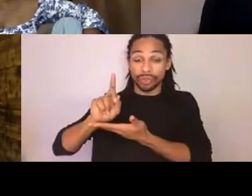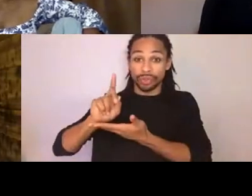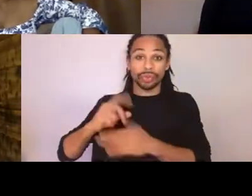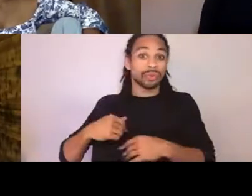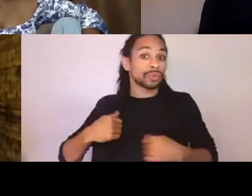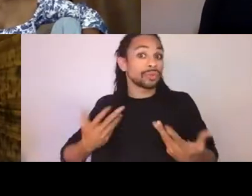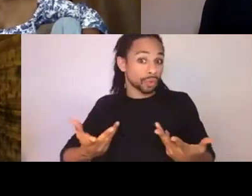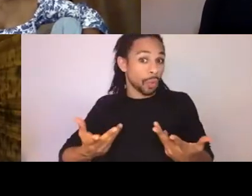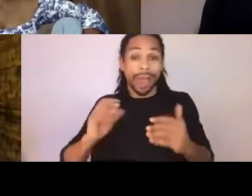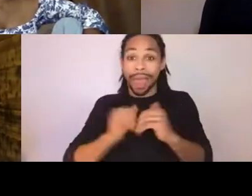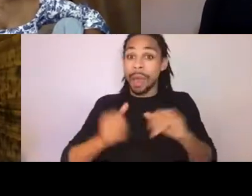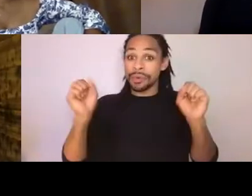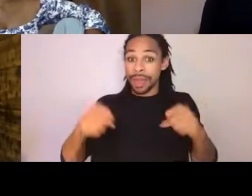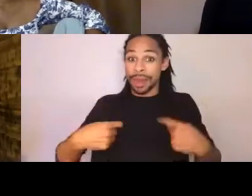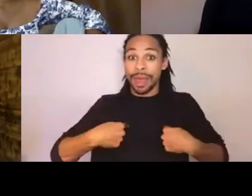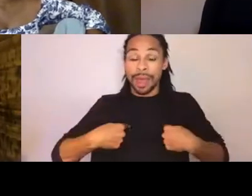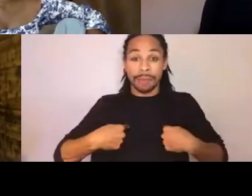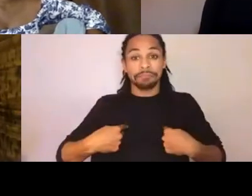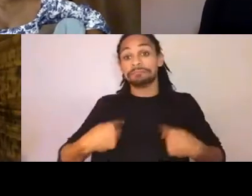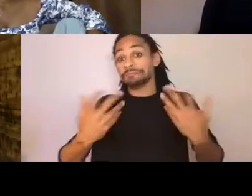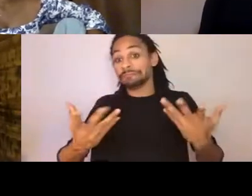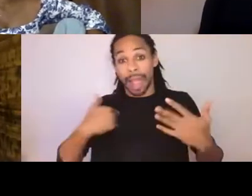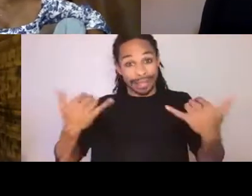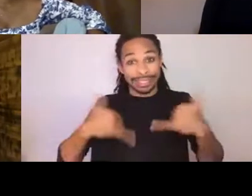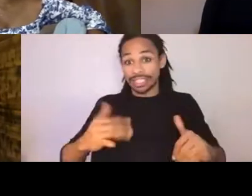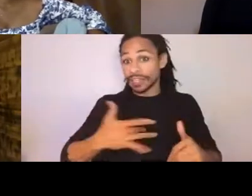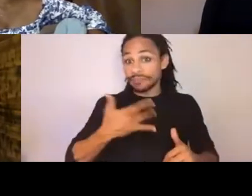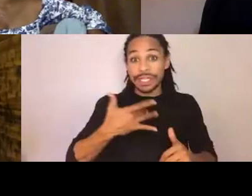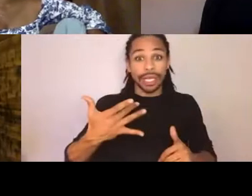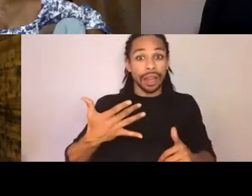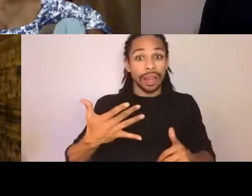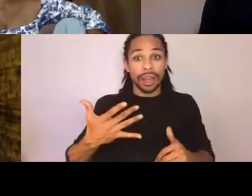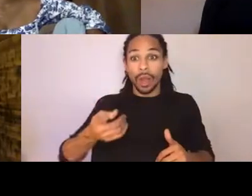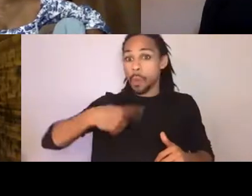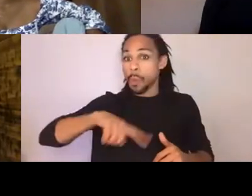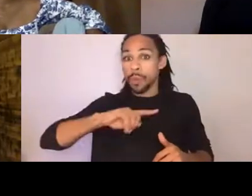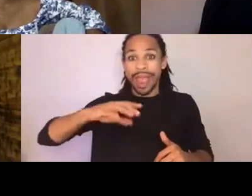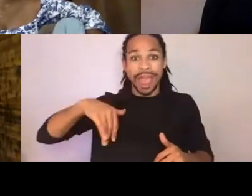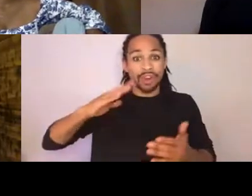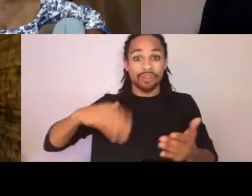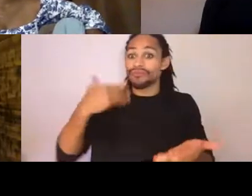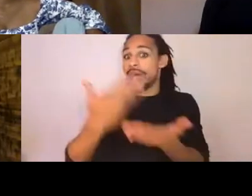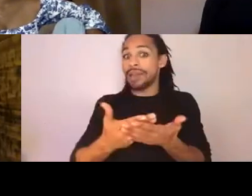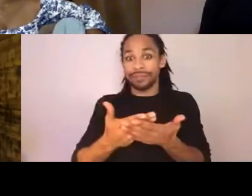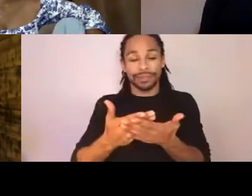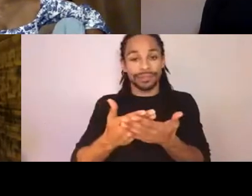that's how I still feel that we're not there.